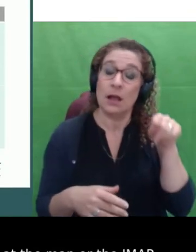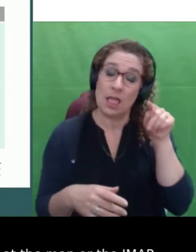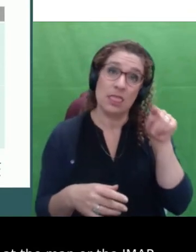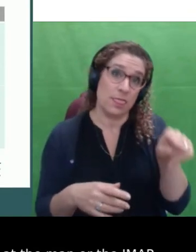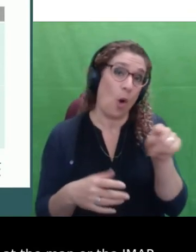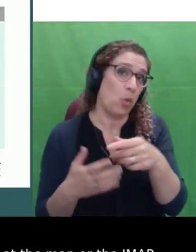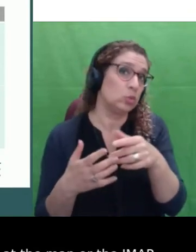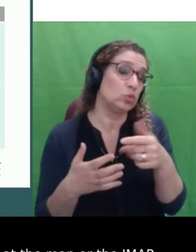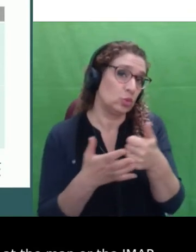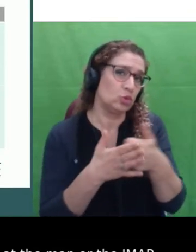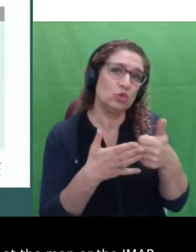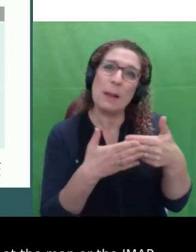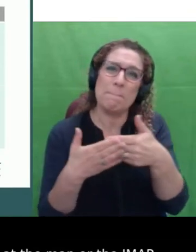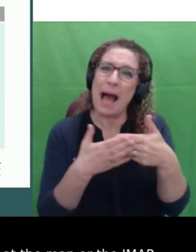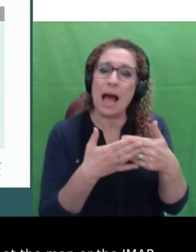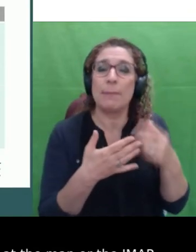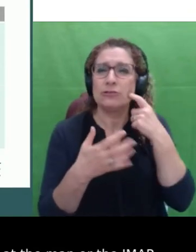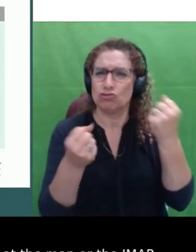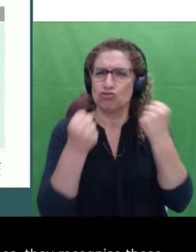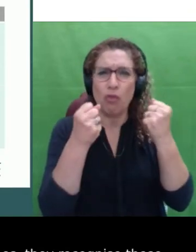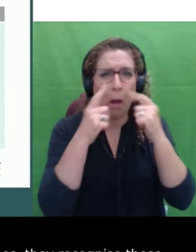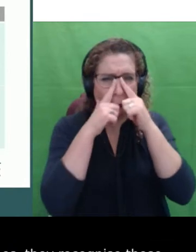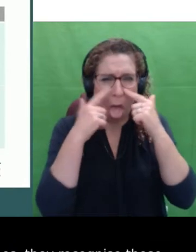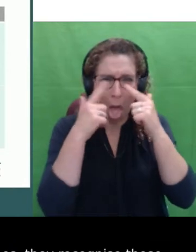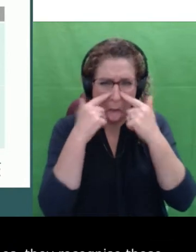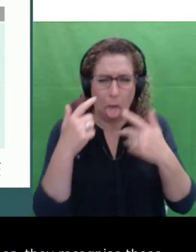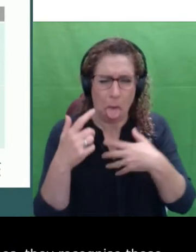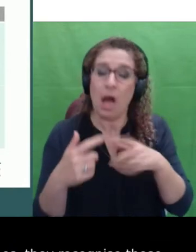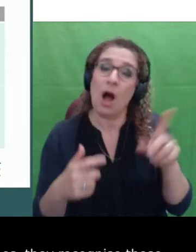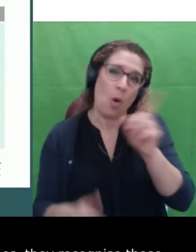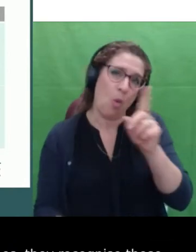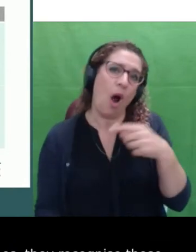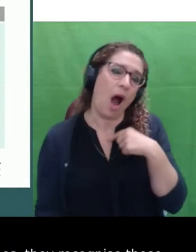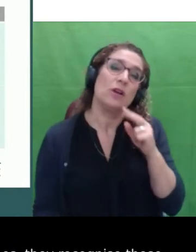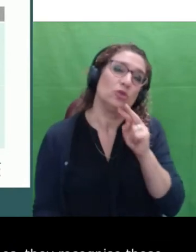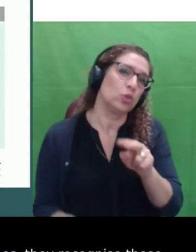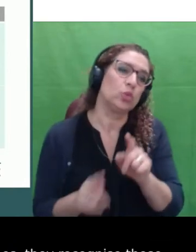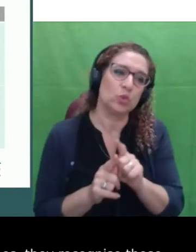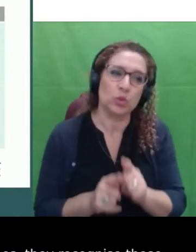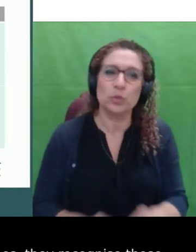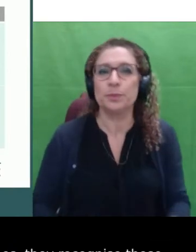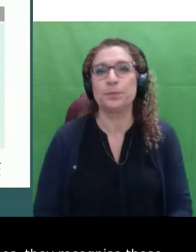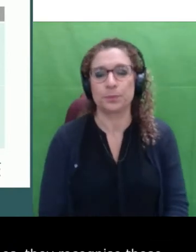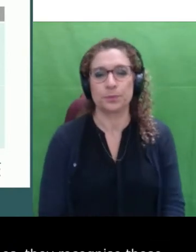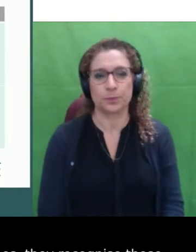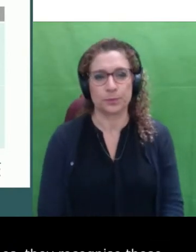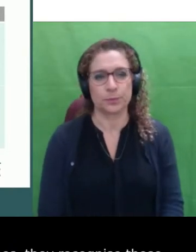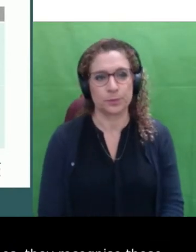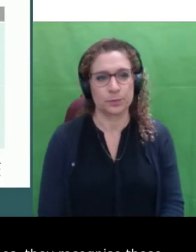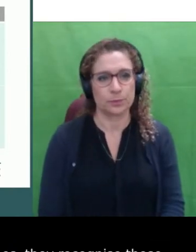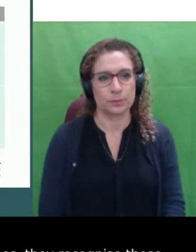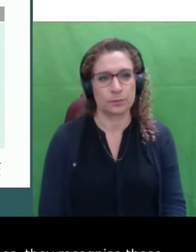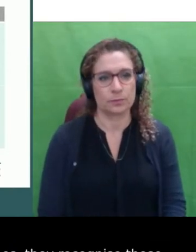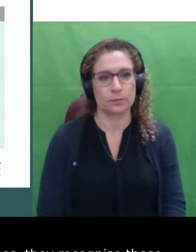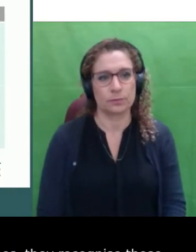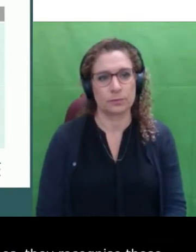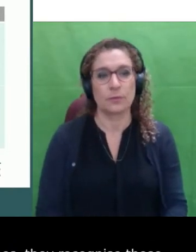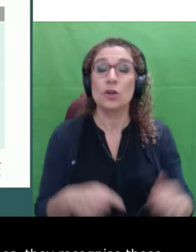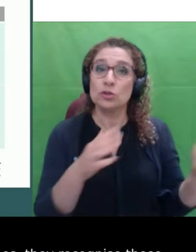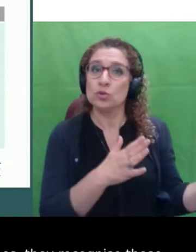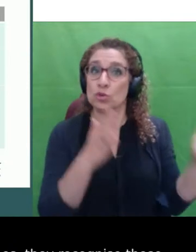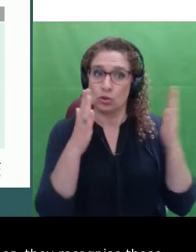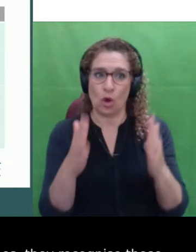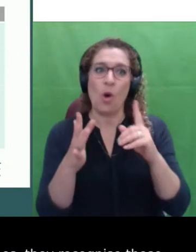often really snotty and congested and that was my own experience so with ige mediated analogy it is easy to